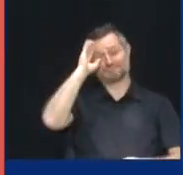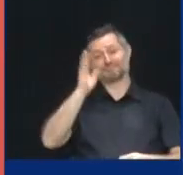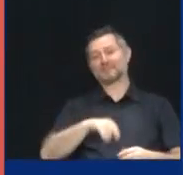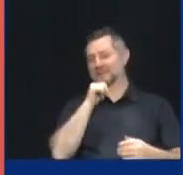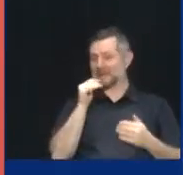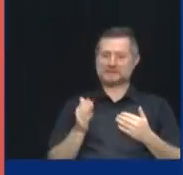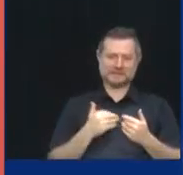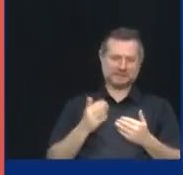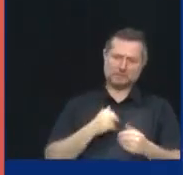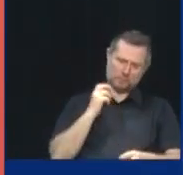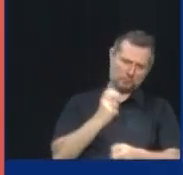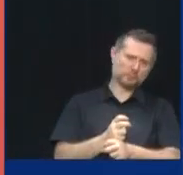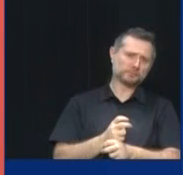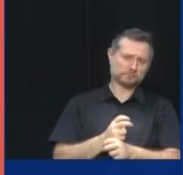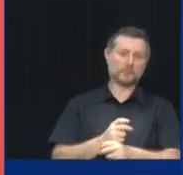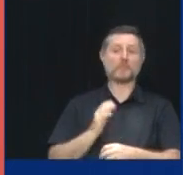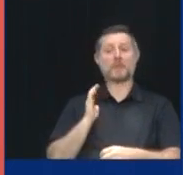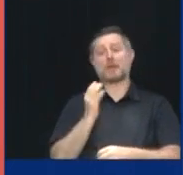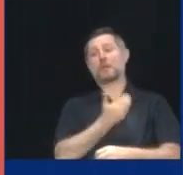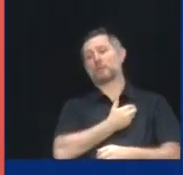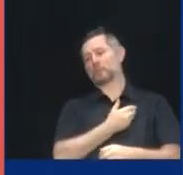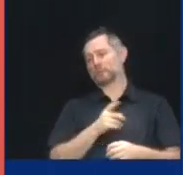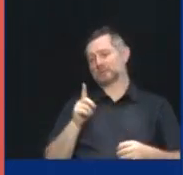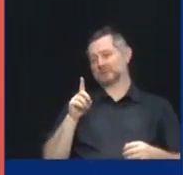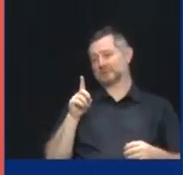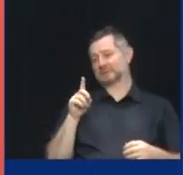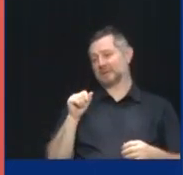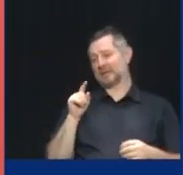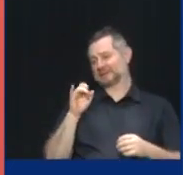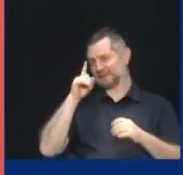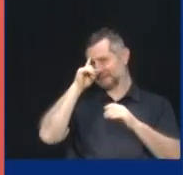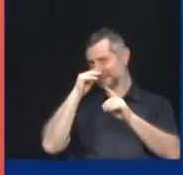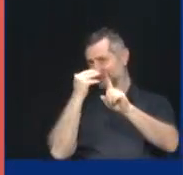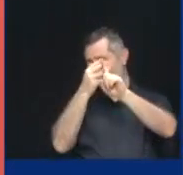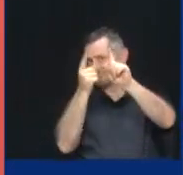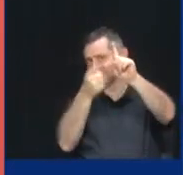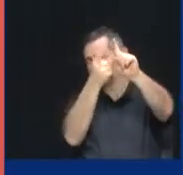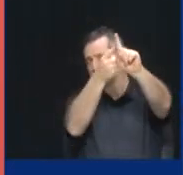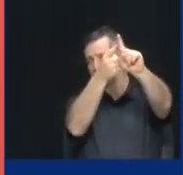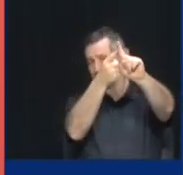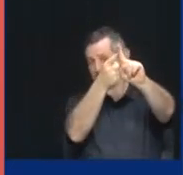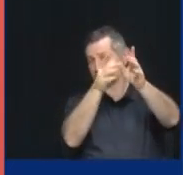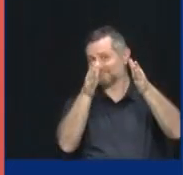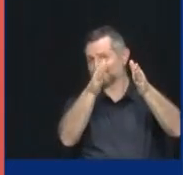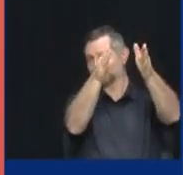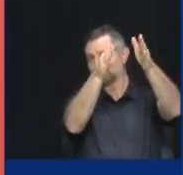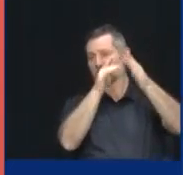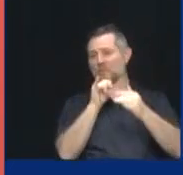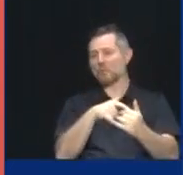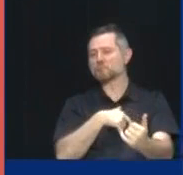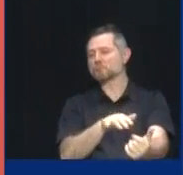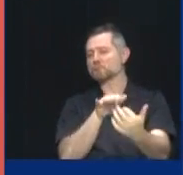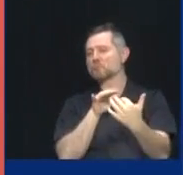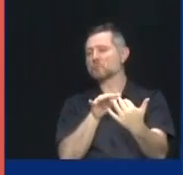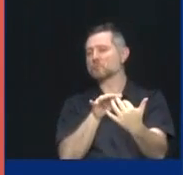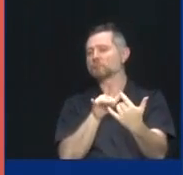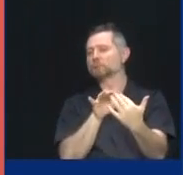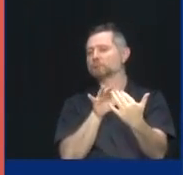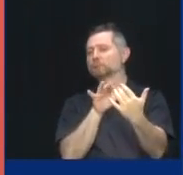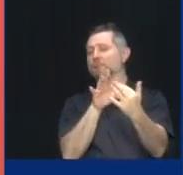to wage the war to make the American aspiration an